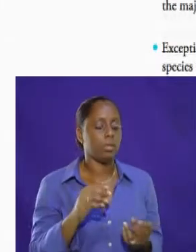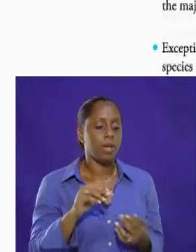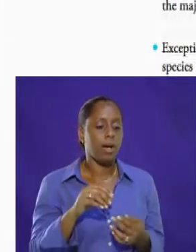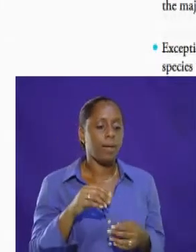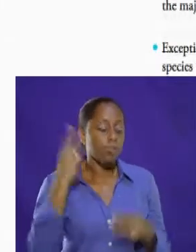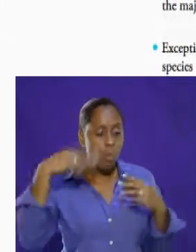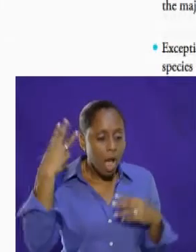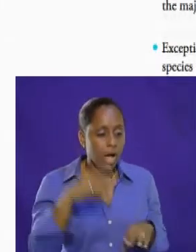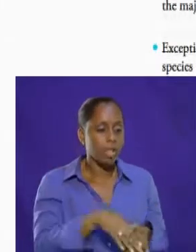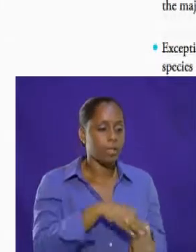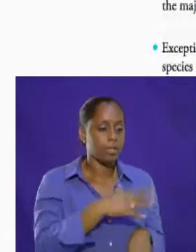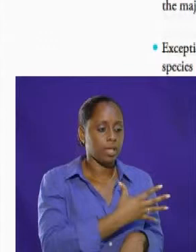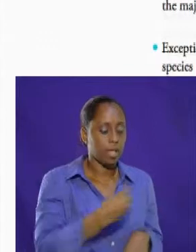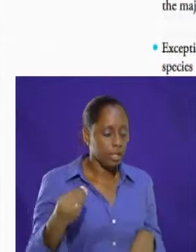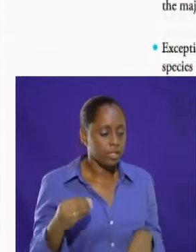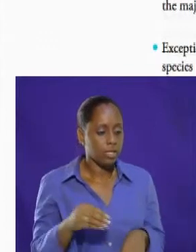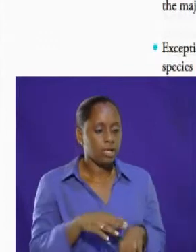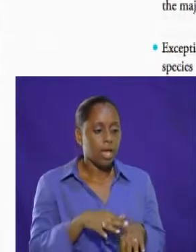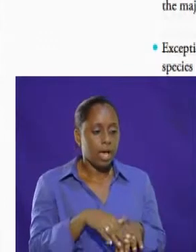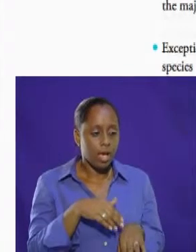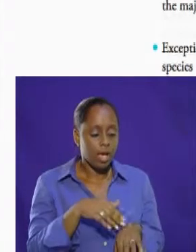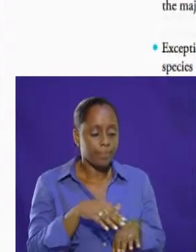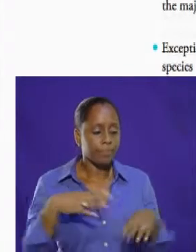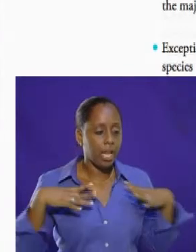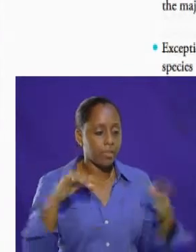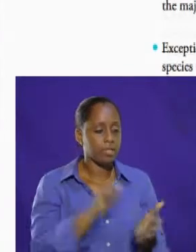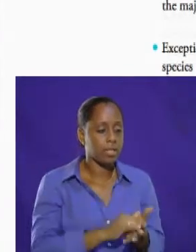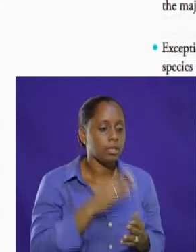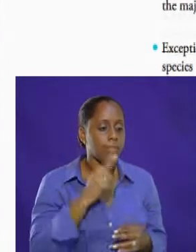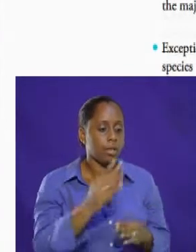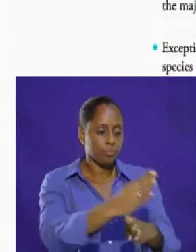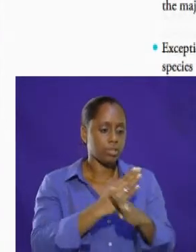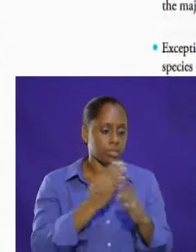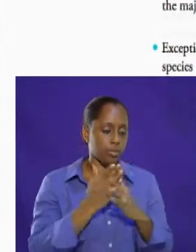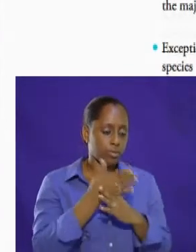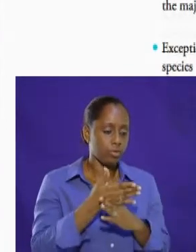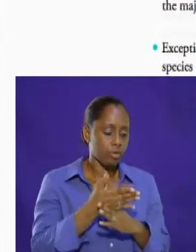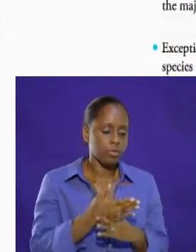and species that have been protected through specific measures.